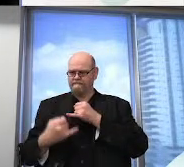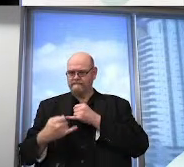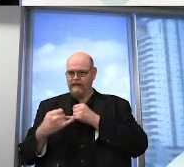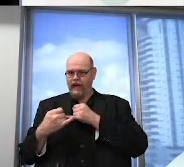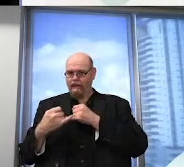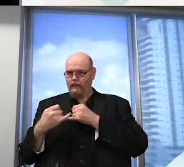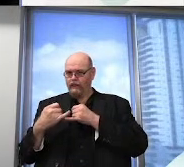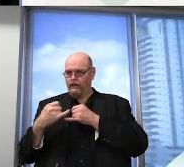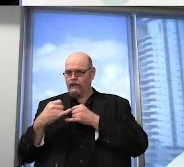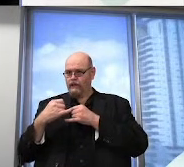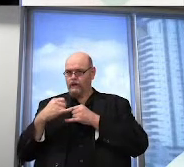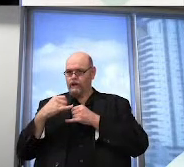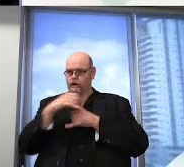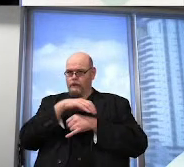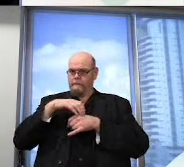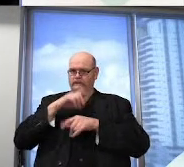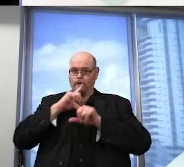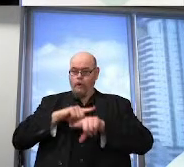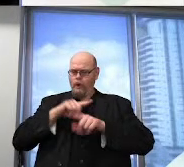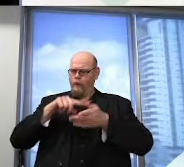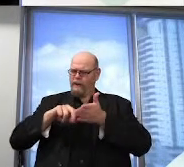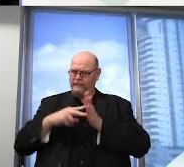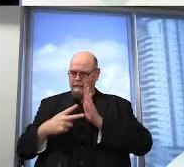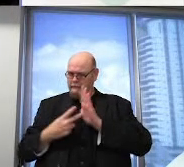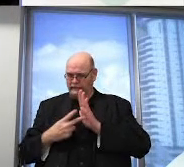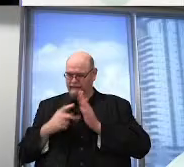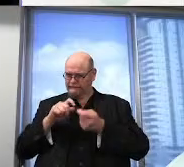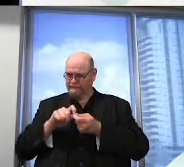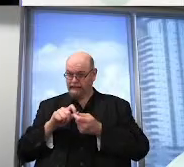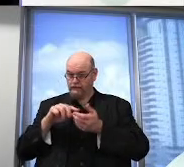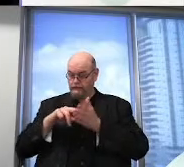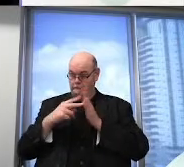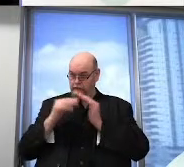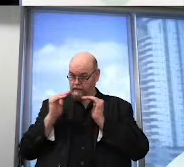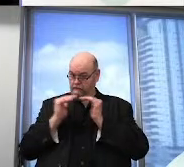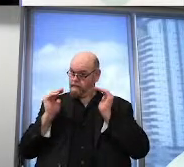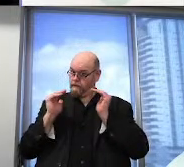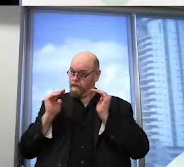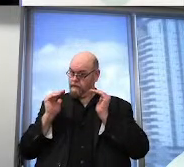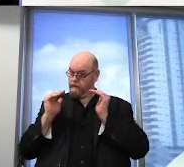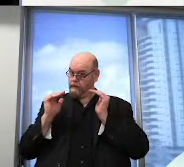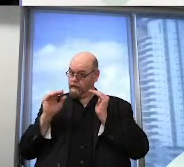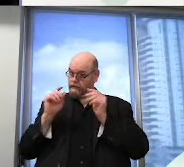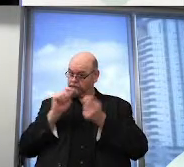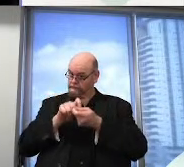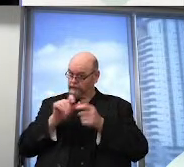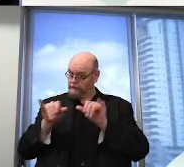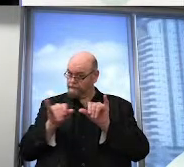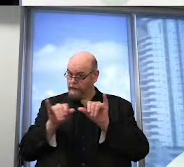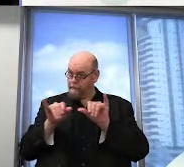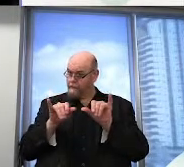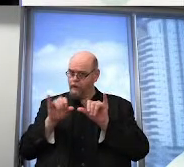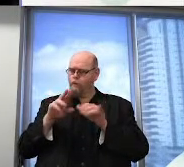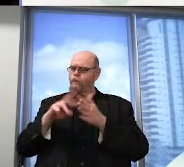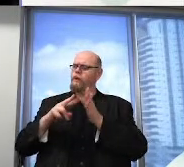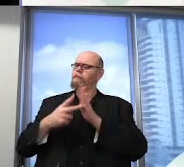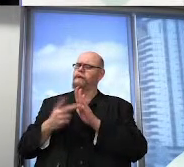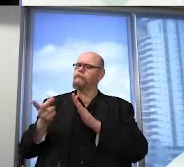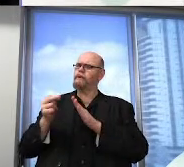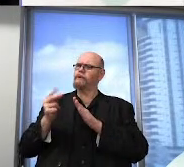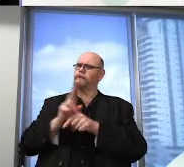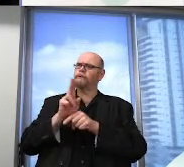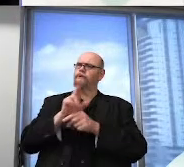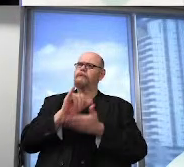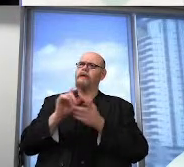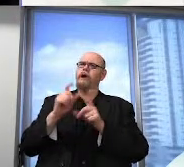have some clue about what it actually means. So is it identical to industry standard, or is it, what do you